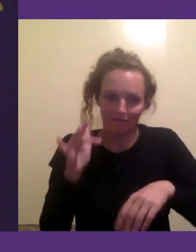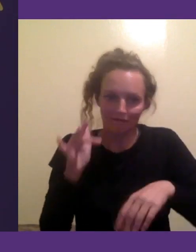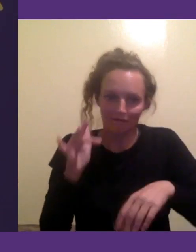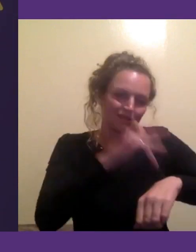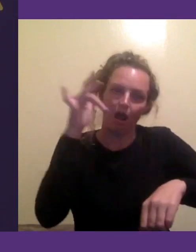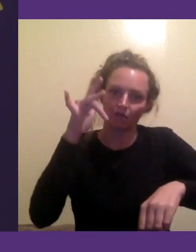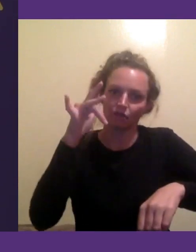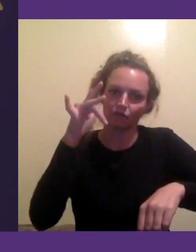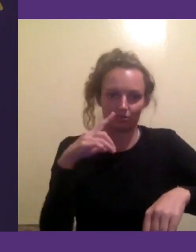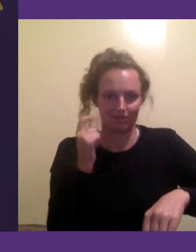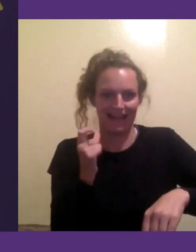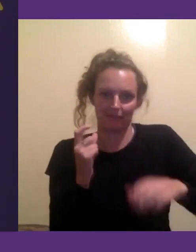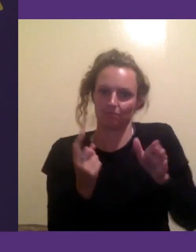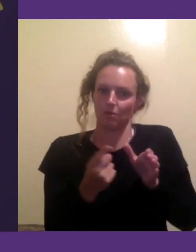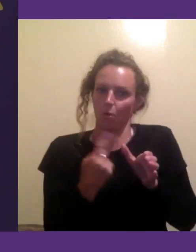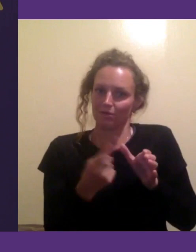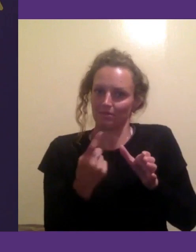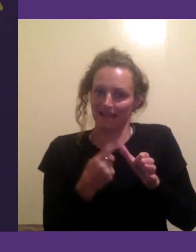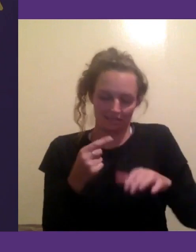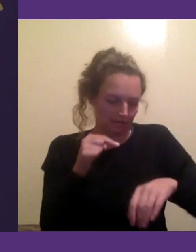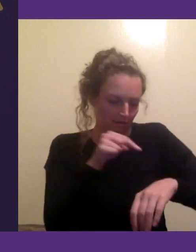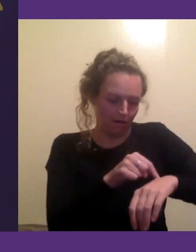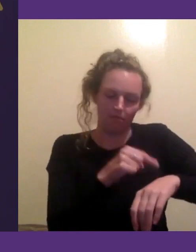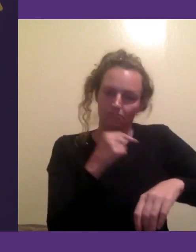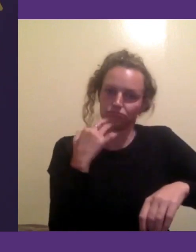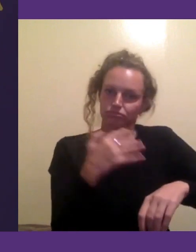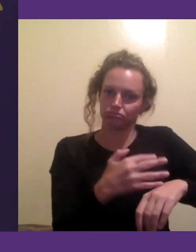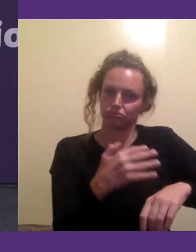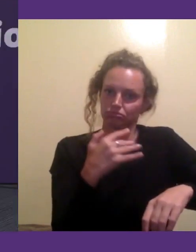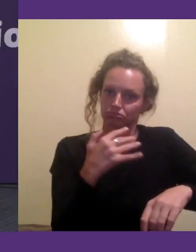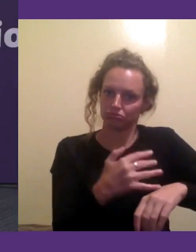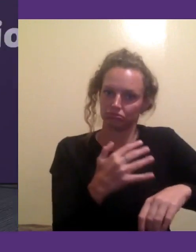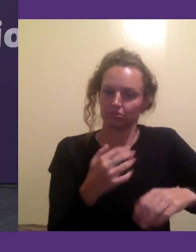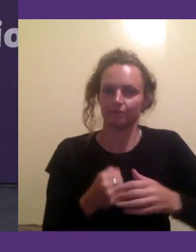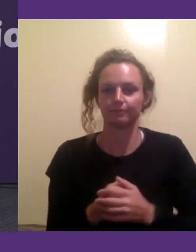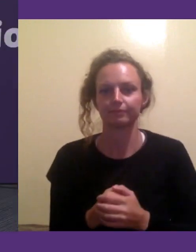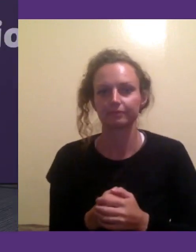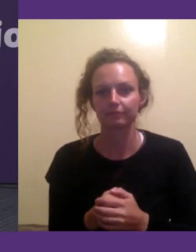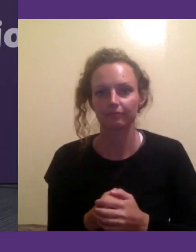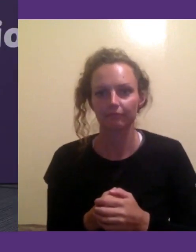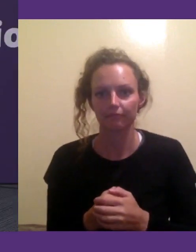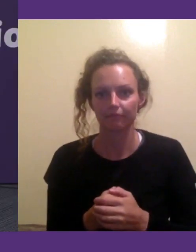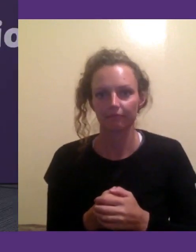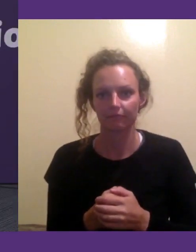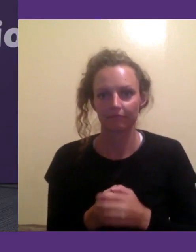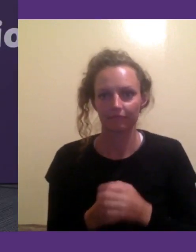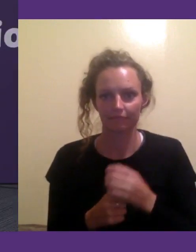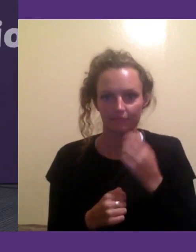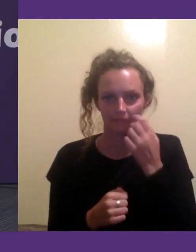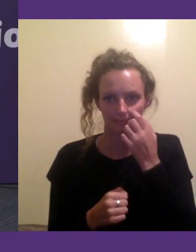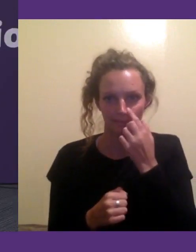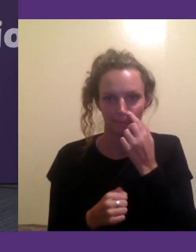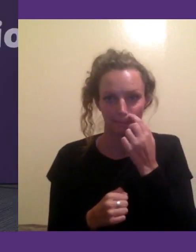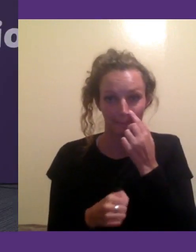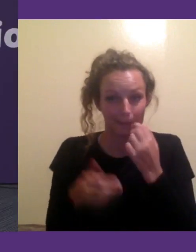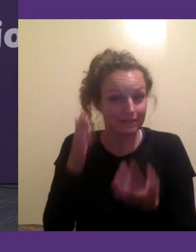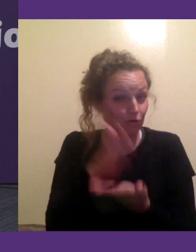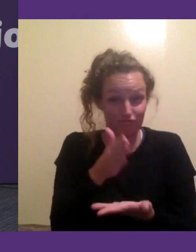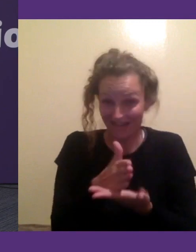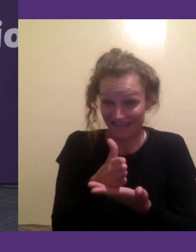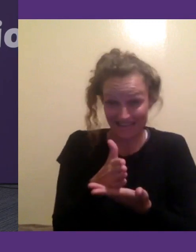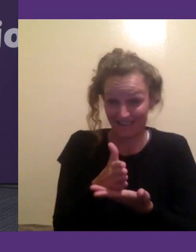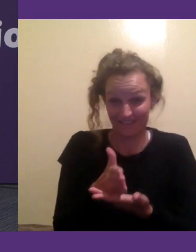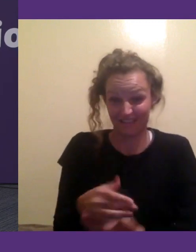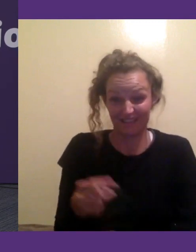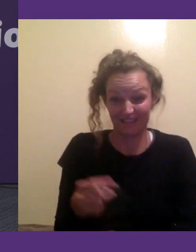watch. Wow. Yeah, that one is one that's so totally it's not sci-fi. sort of gestural like that. It's simply the movement of the hand. It's just when you're